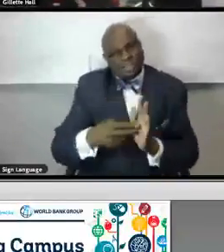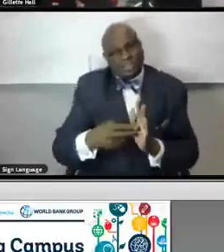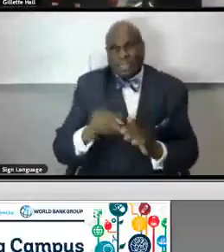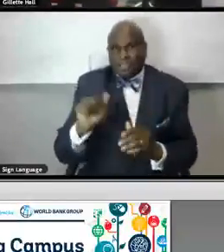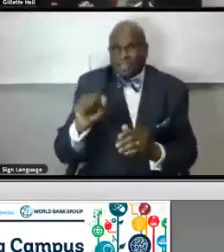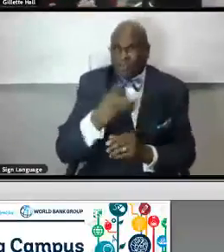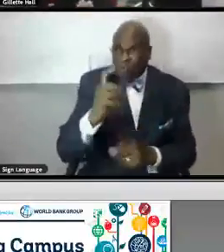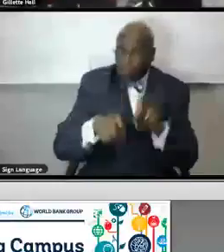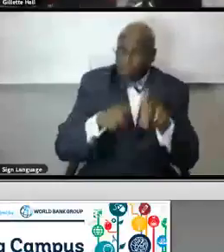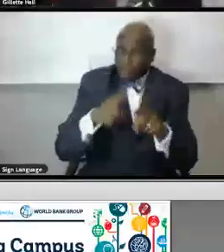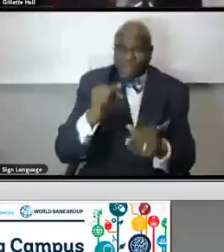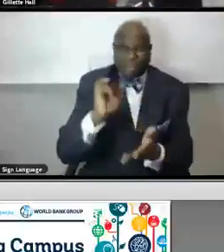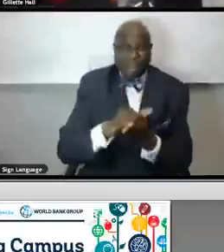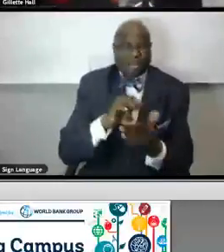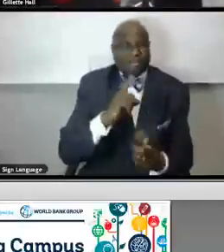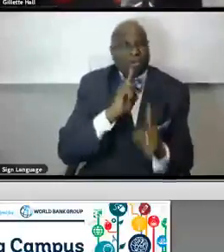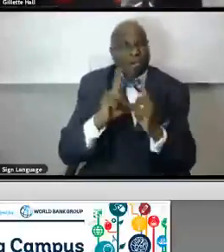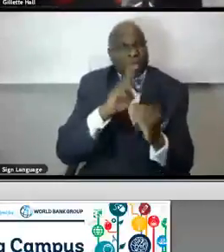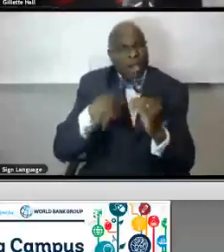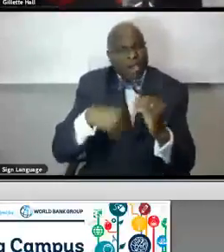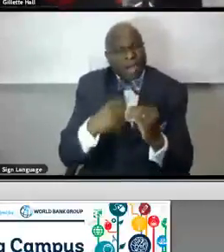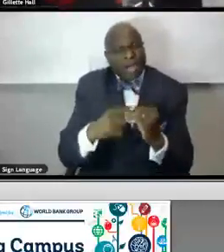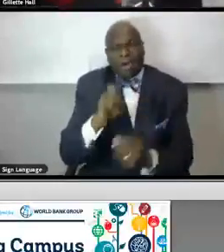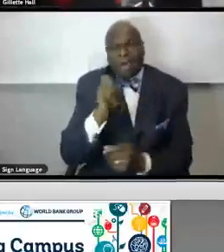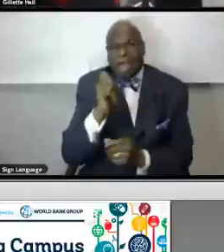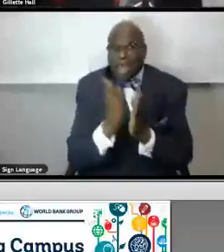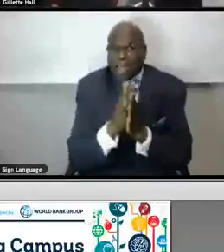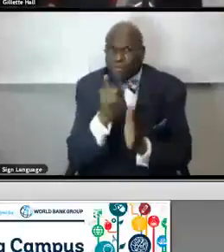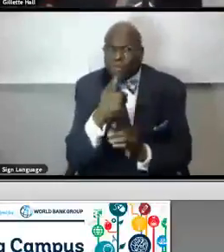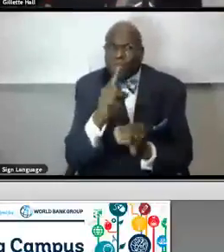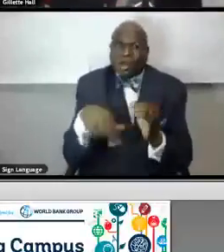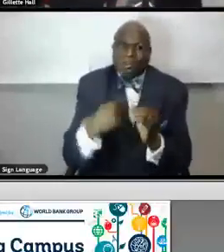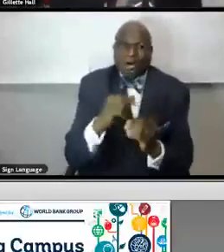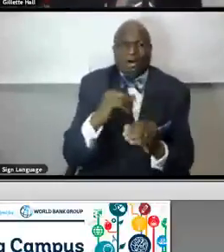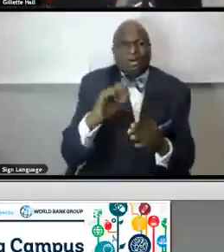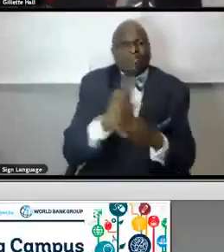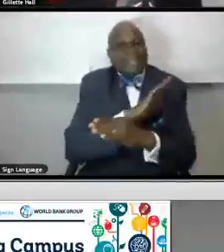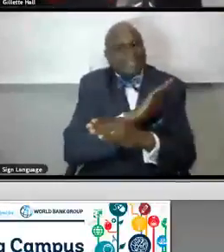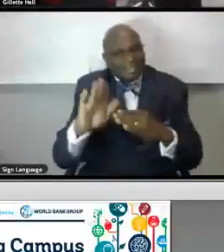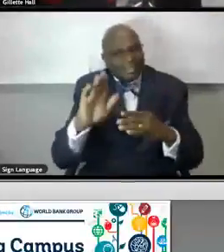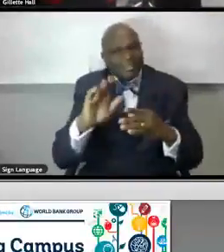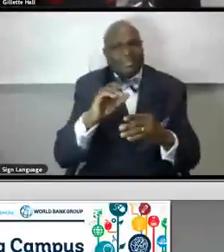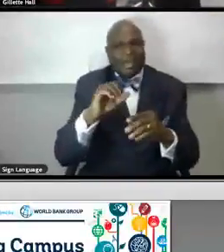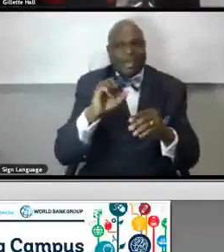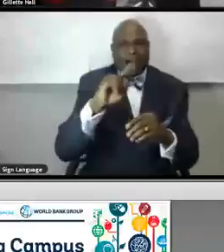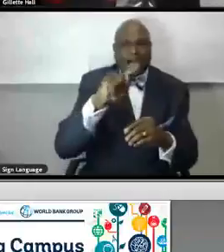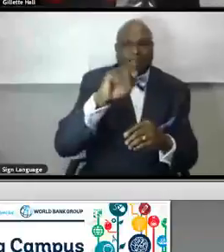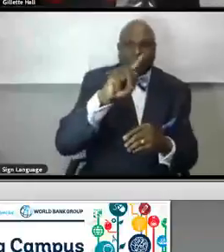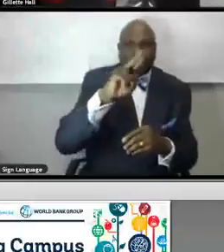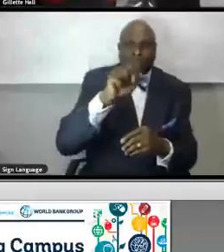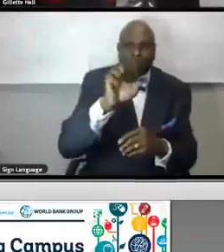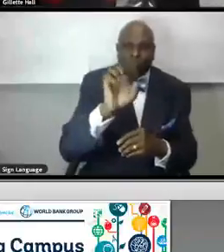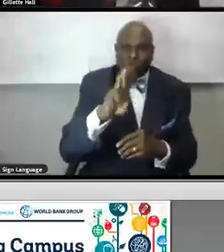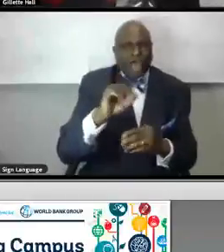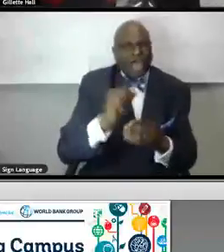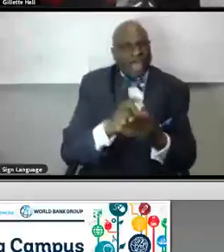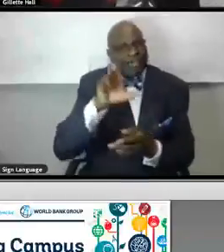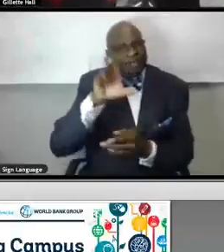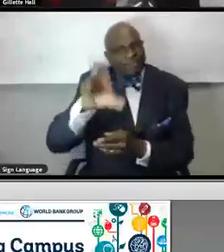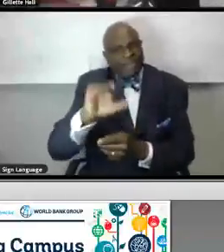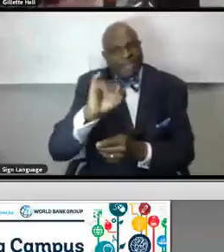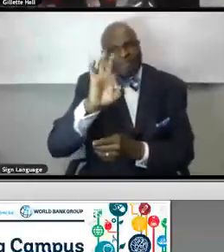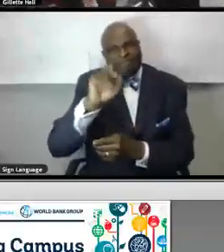couple of questions that address or they ask about entrepreneurship and access to finance among Indigenous